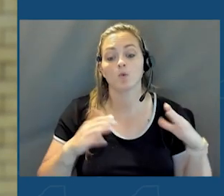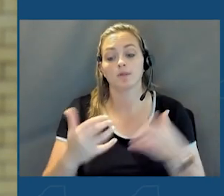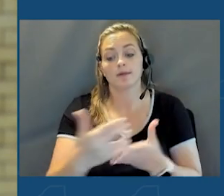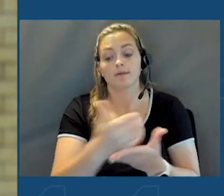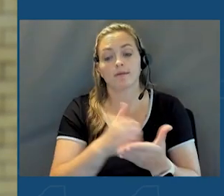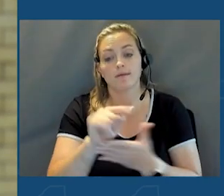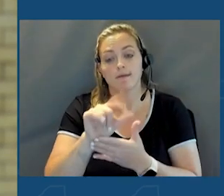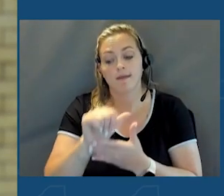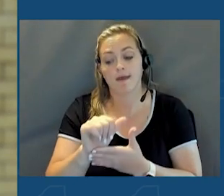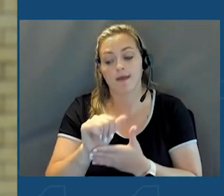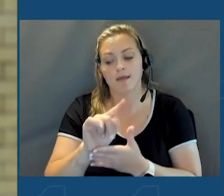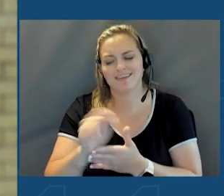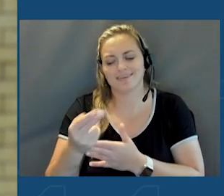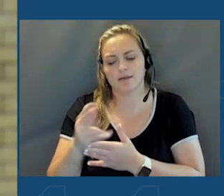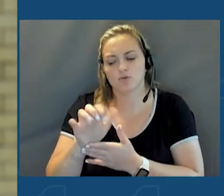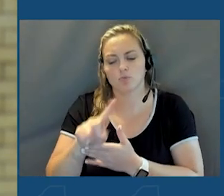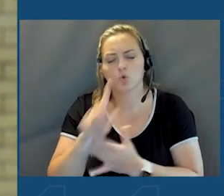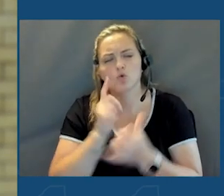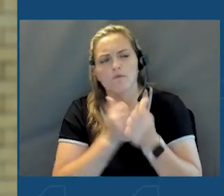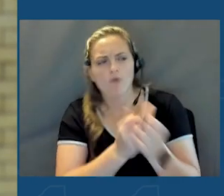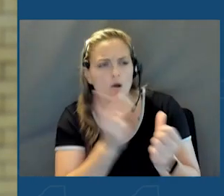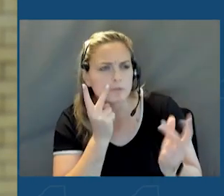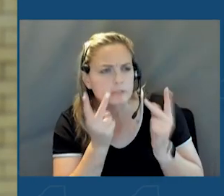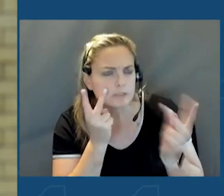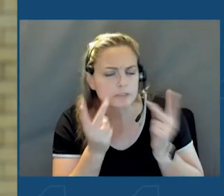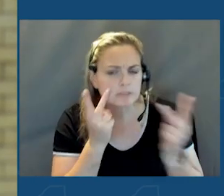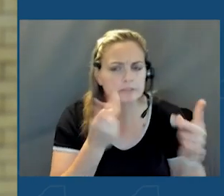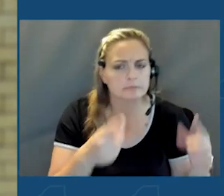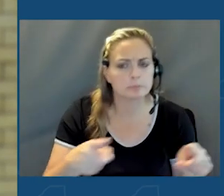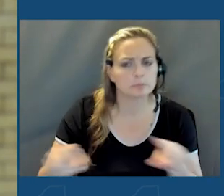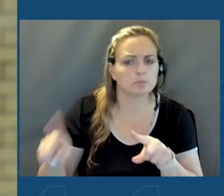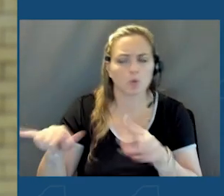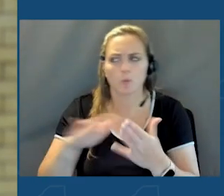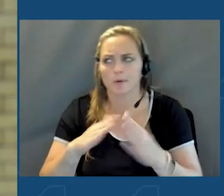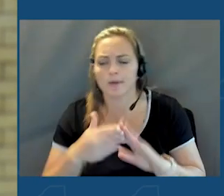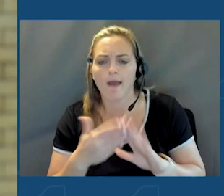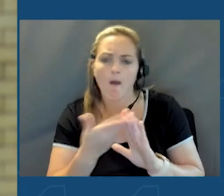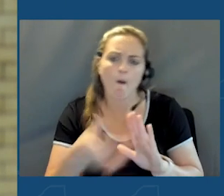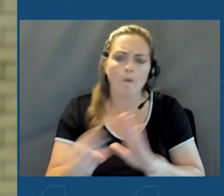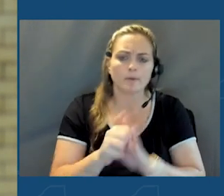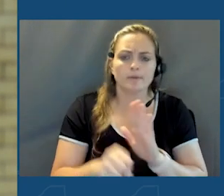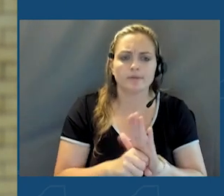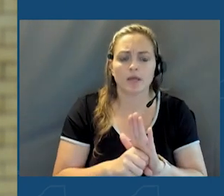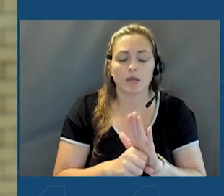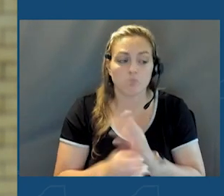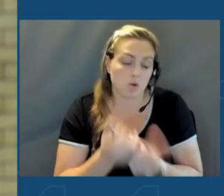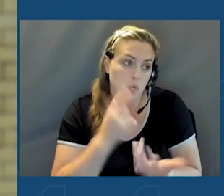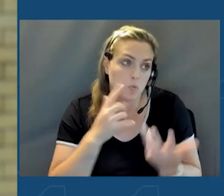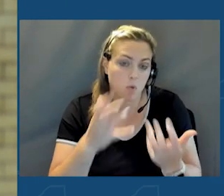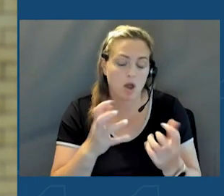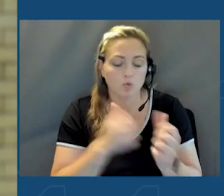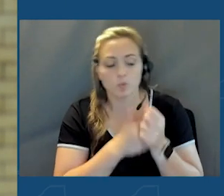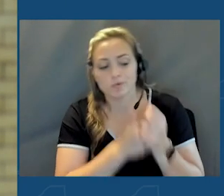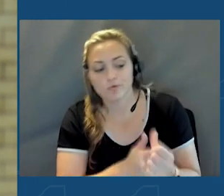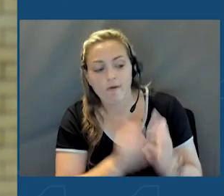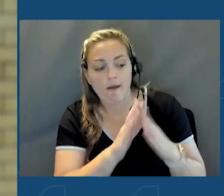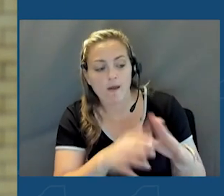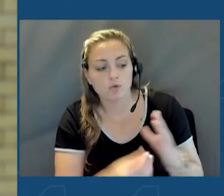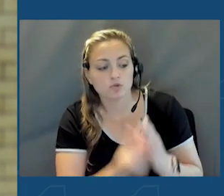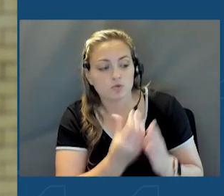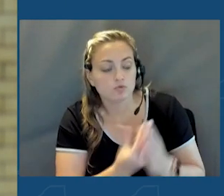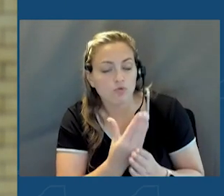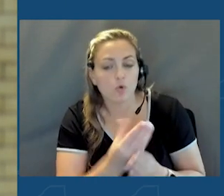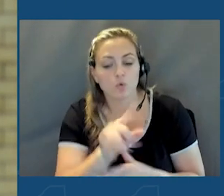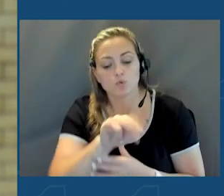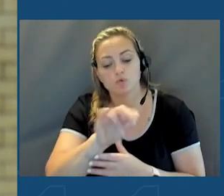dashboard where you can follow the progress in your hometown or across the state or anywhere you care to. We'll track housing growth and zoning trends